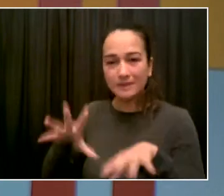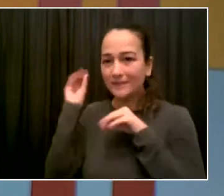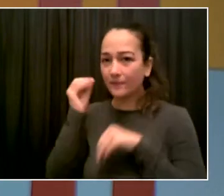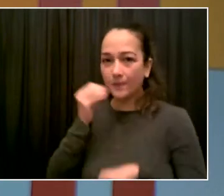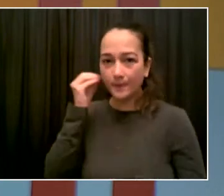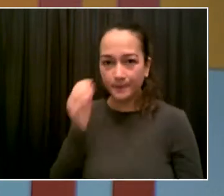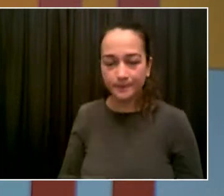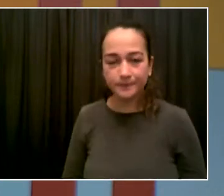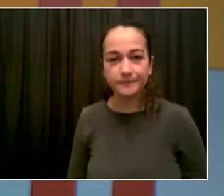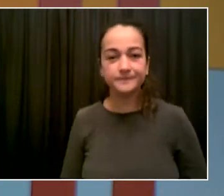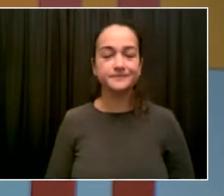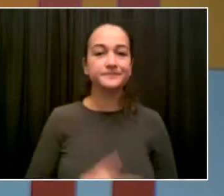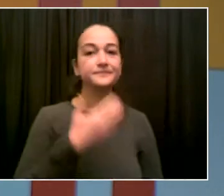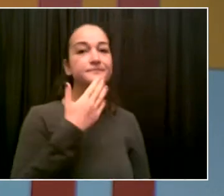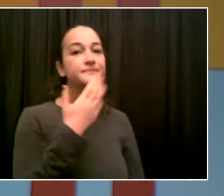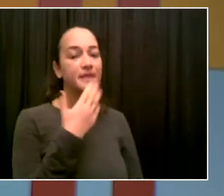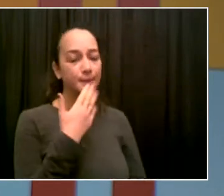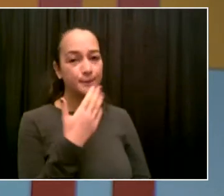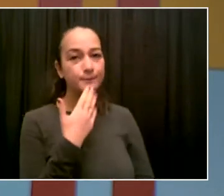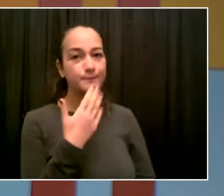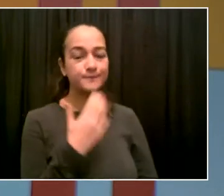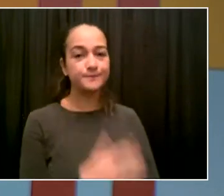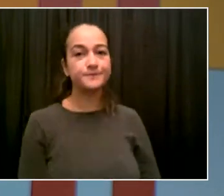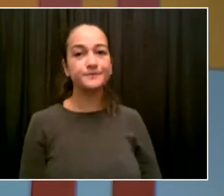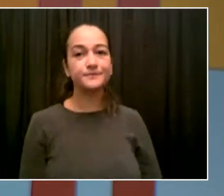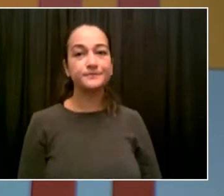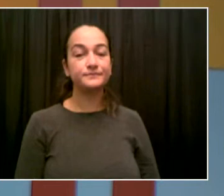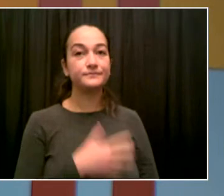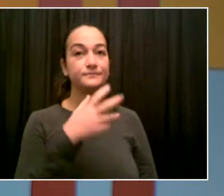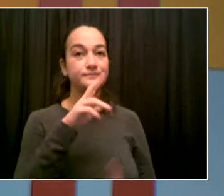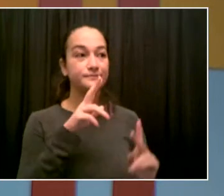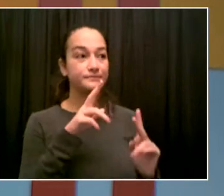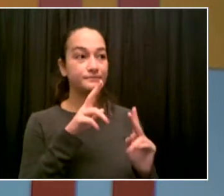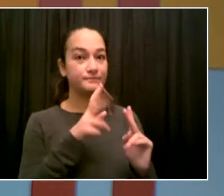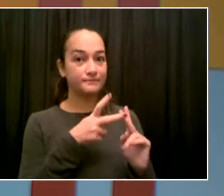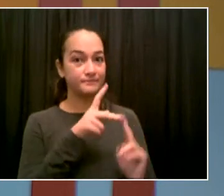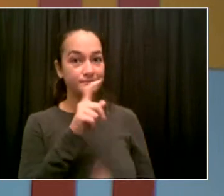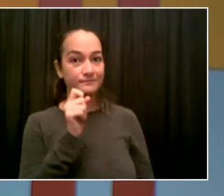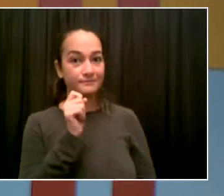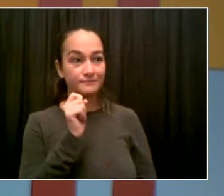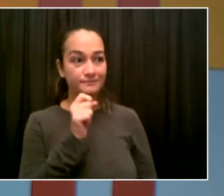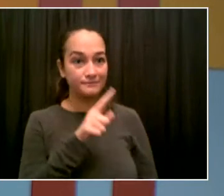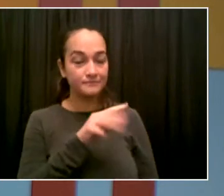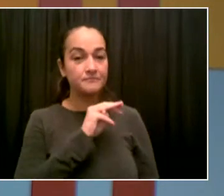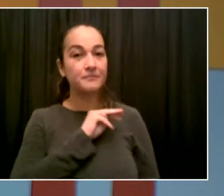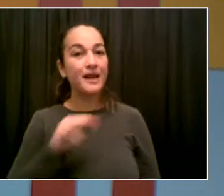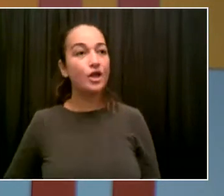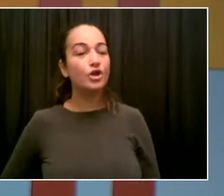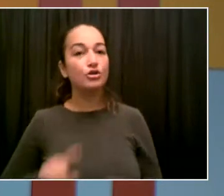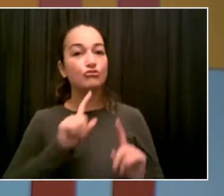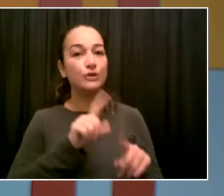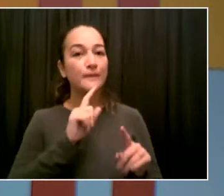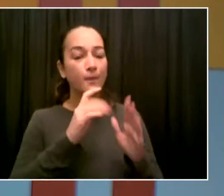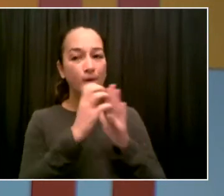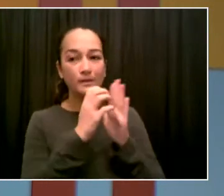issues, whether it's not building any express bus lanes over the past fiscal year and other issues. Do